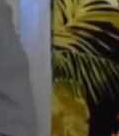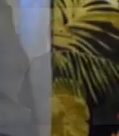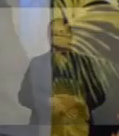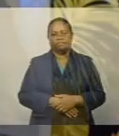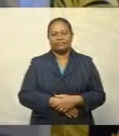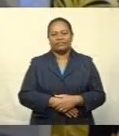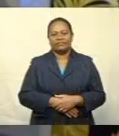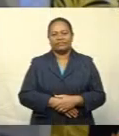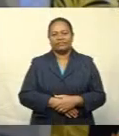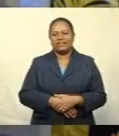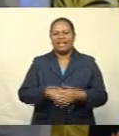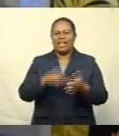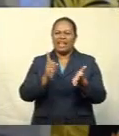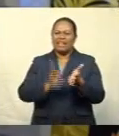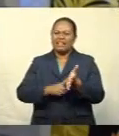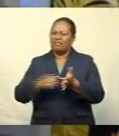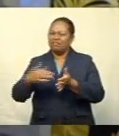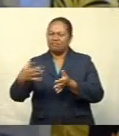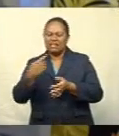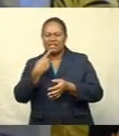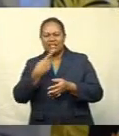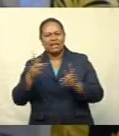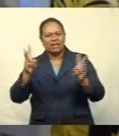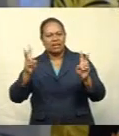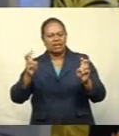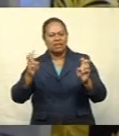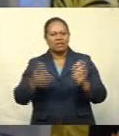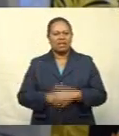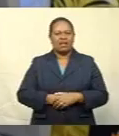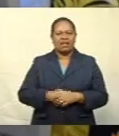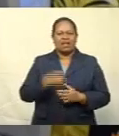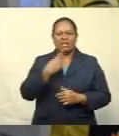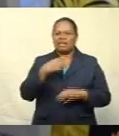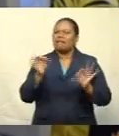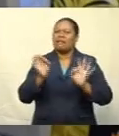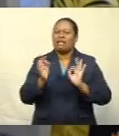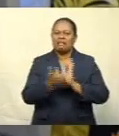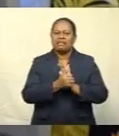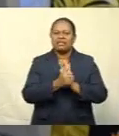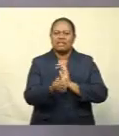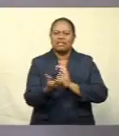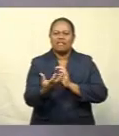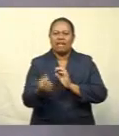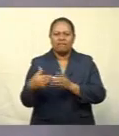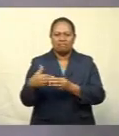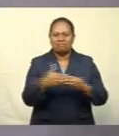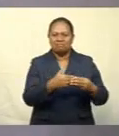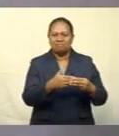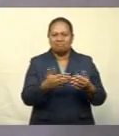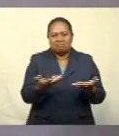Linda had also quoted the word incompetence. What does this mean for the leadership of